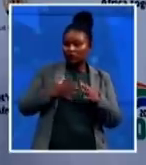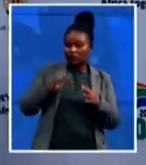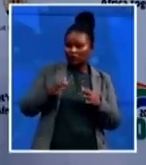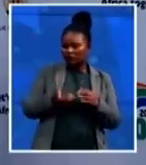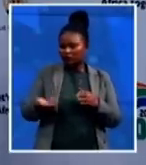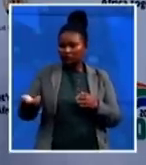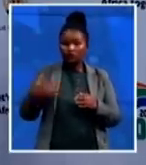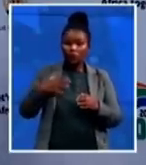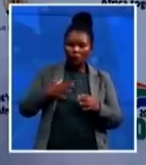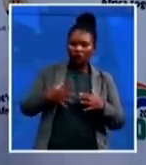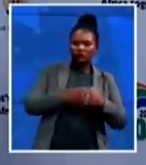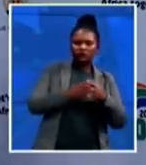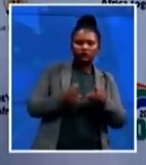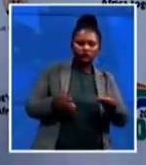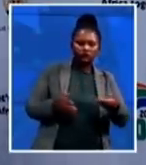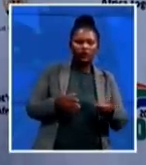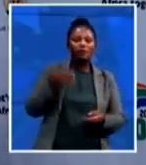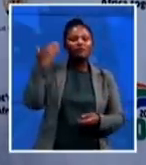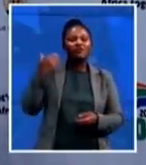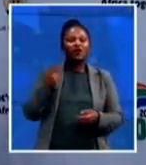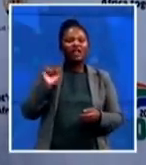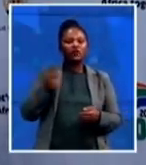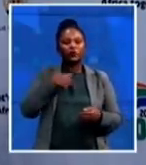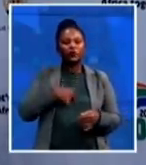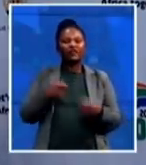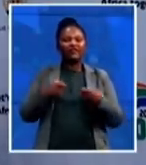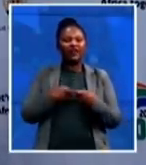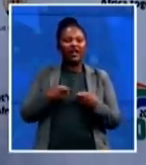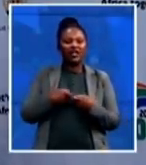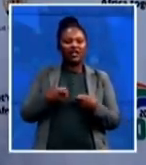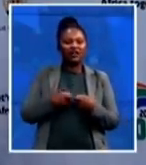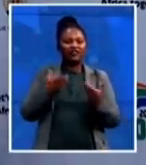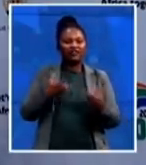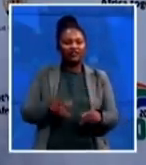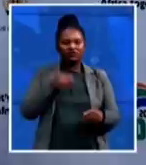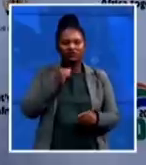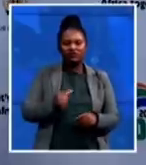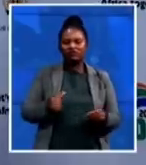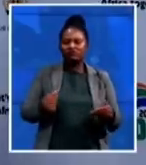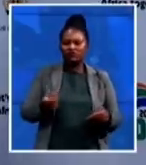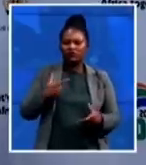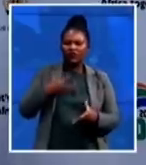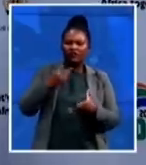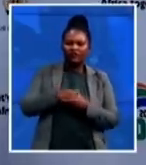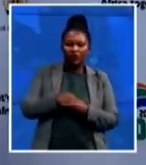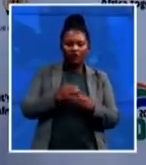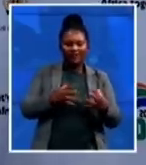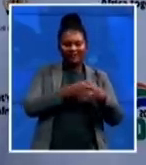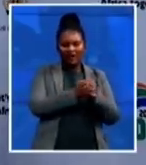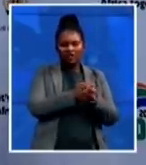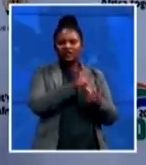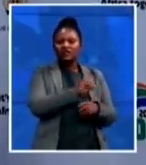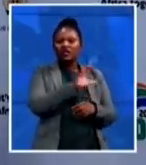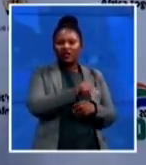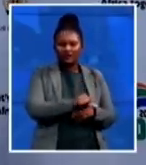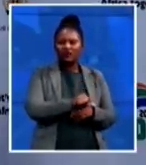before and took an initiative to be part of a united South Africa, my understanding of the